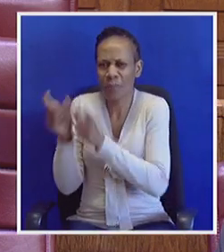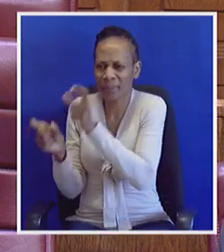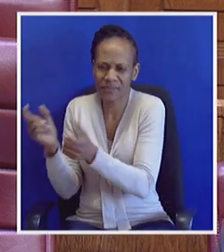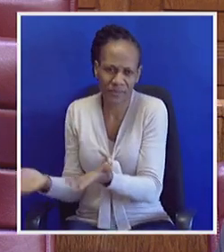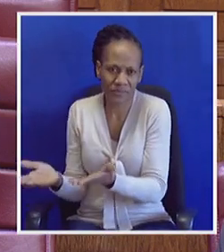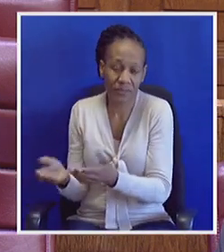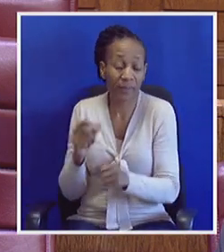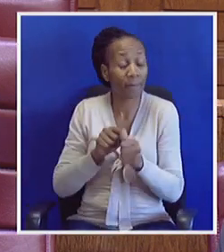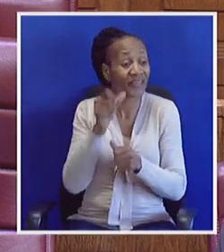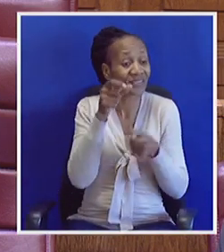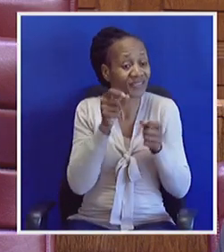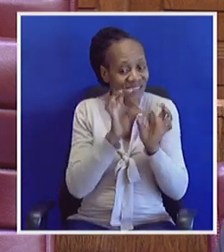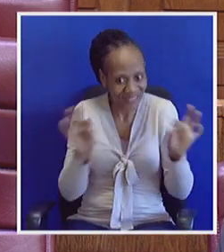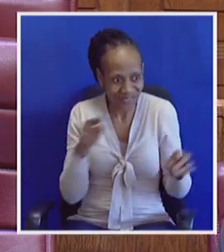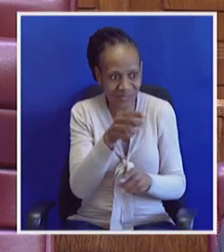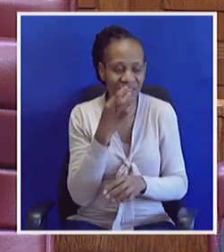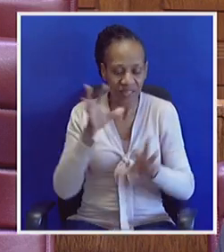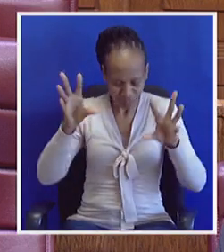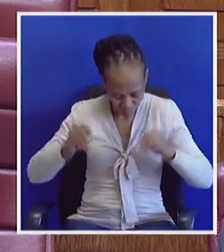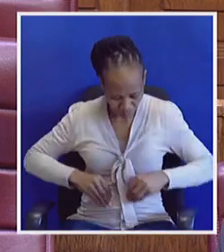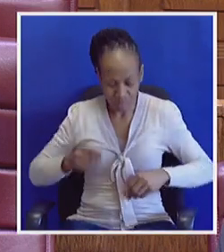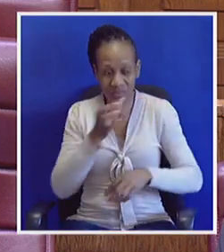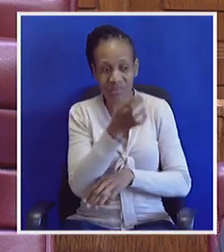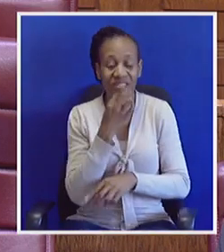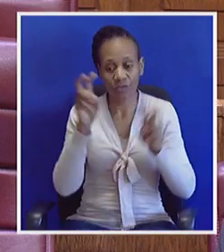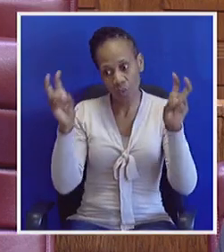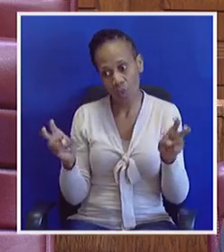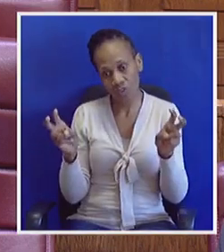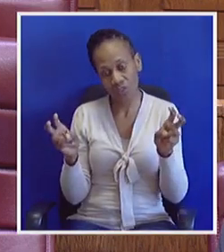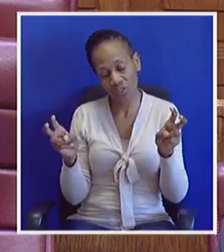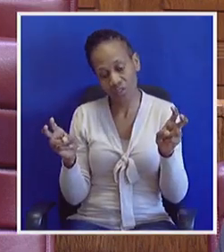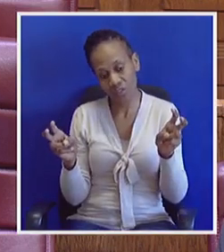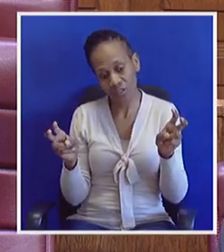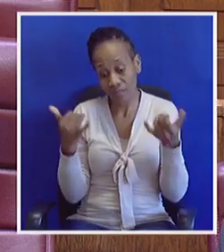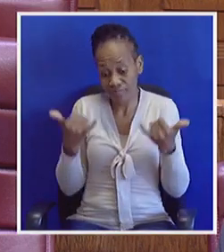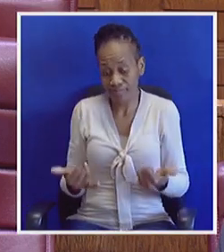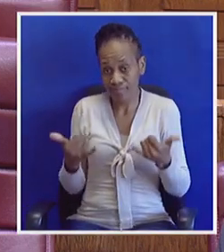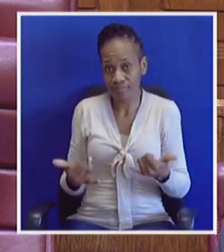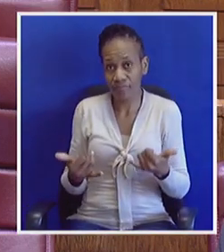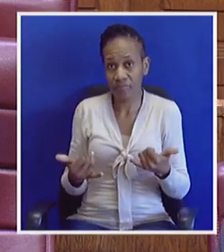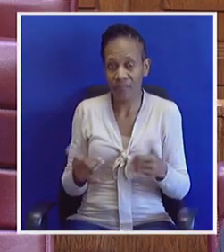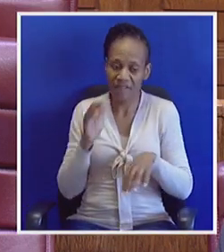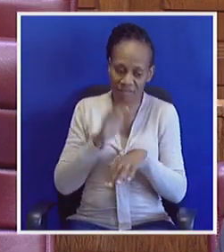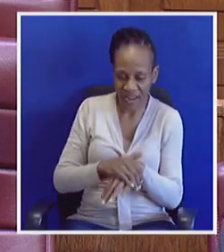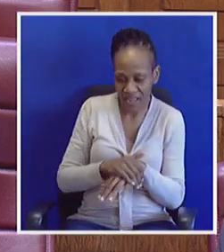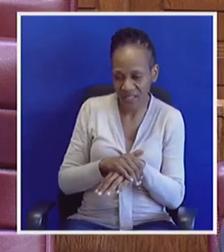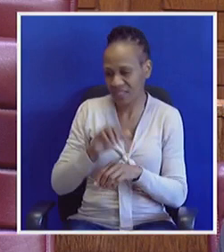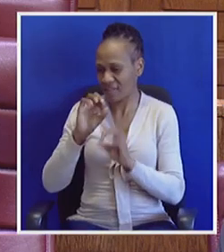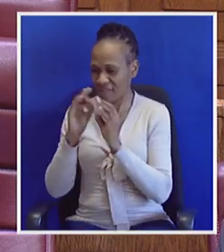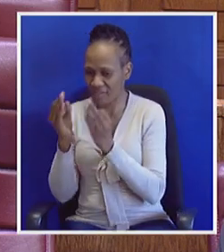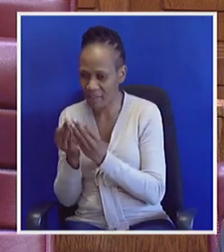the best part when you admitted by saying, and I quote, "Currently, we put friends and family in